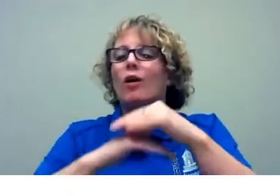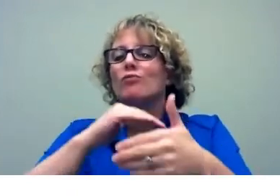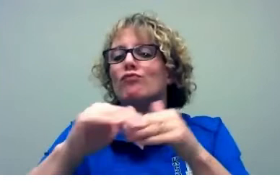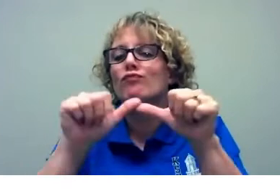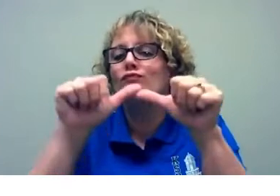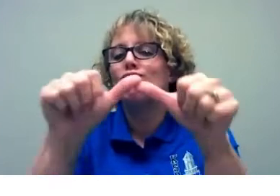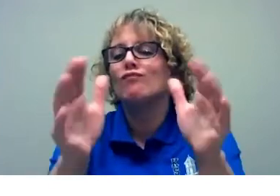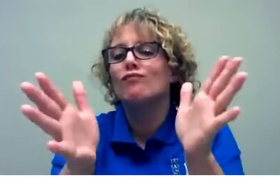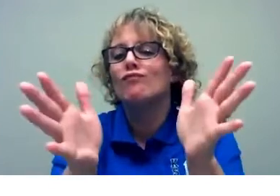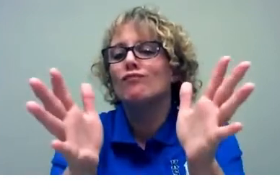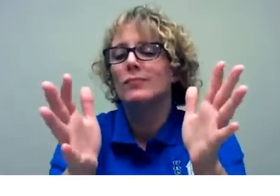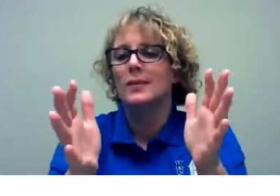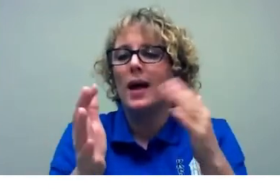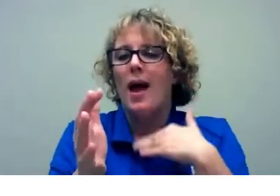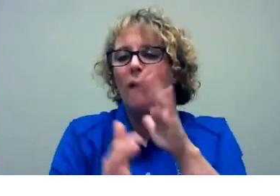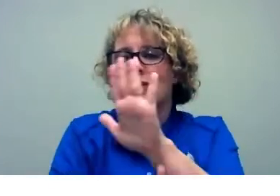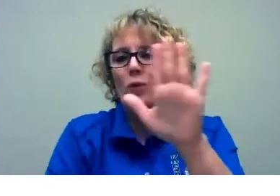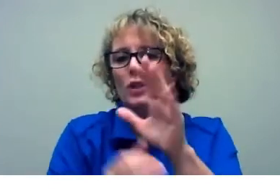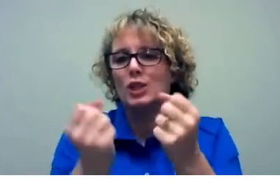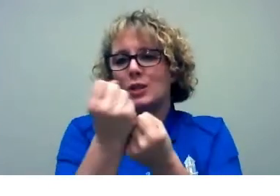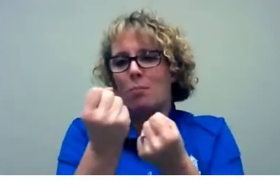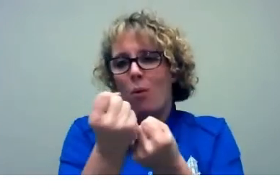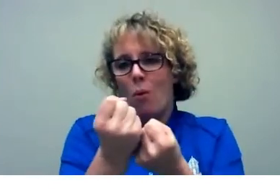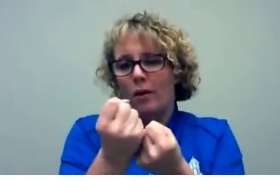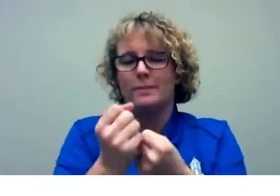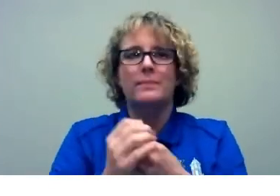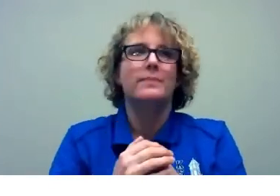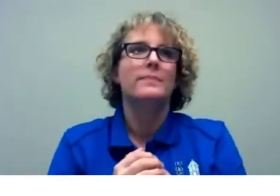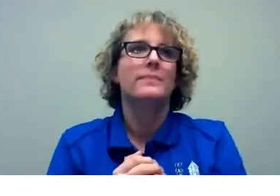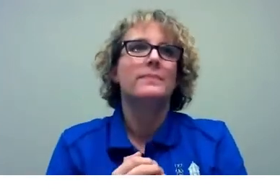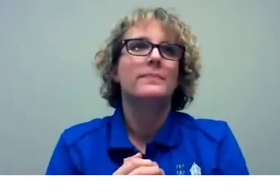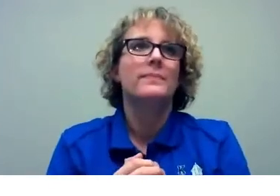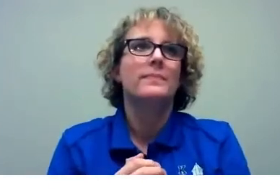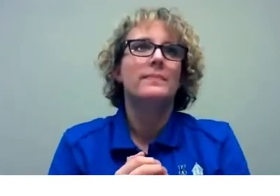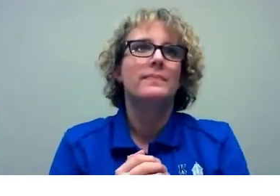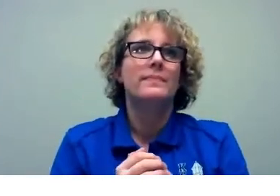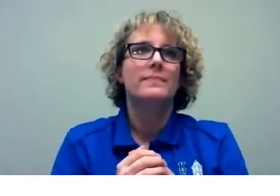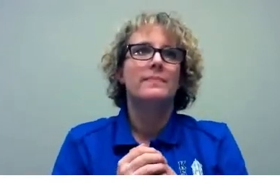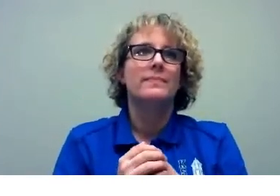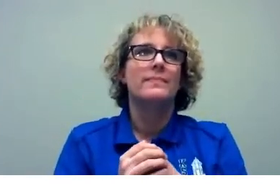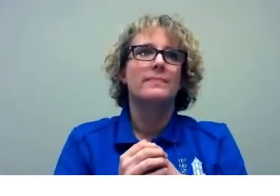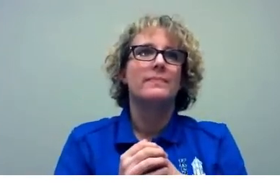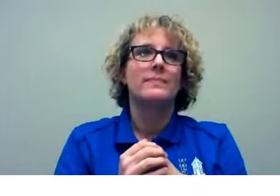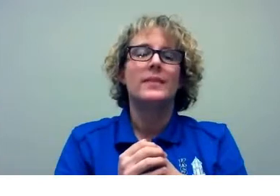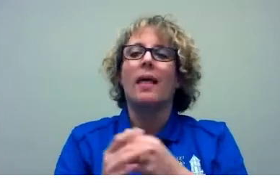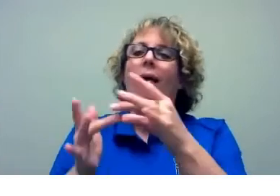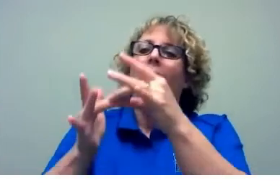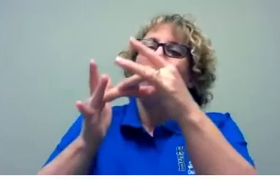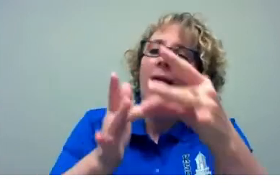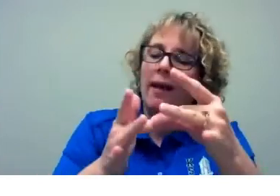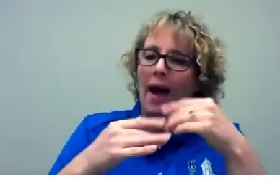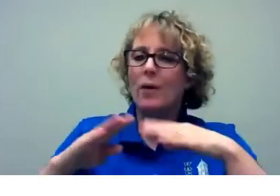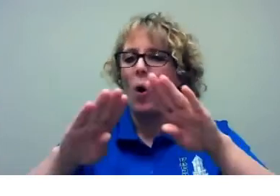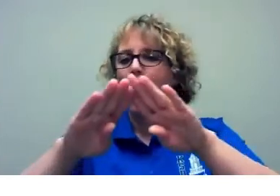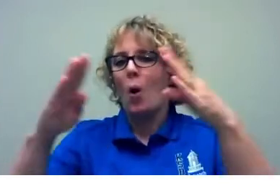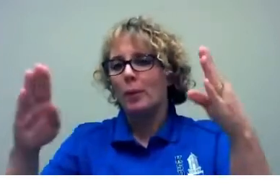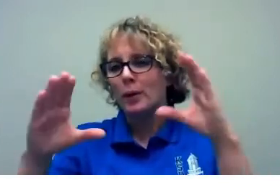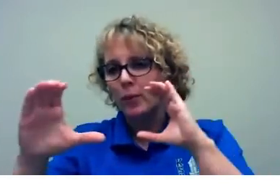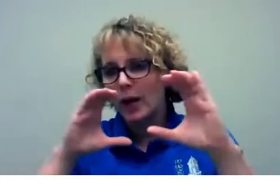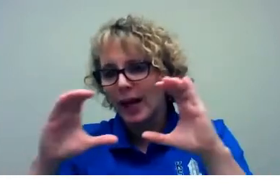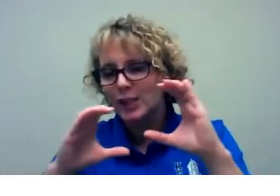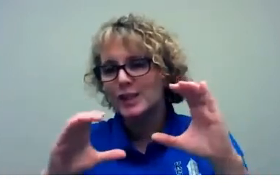If they sense that you're honest, it'll help them to feel comfortable knowing that they have your support.